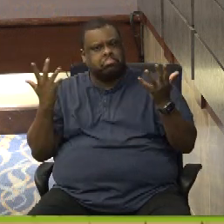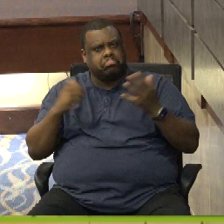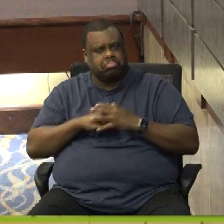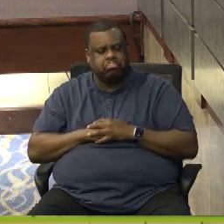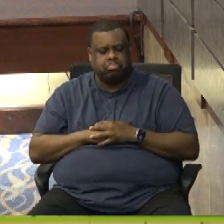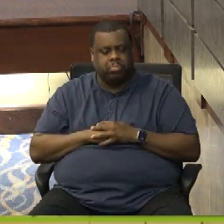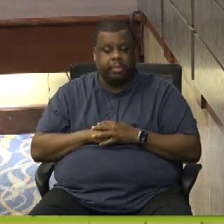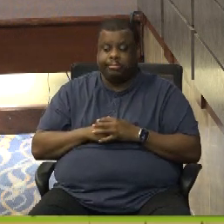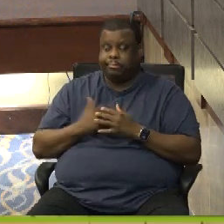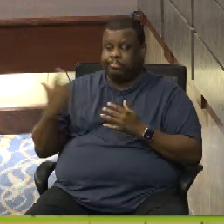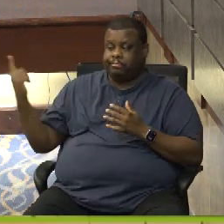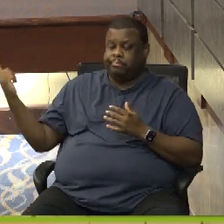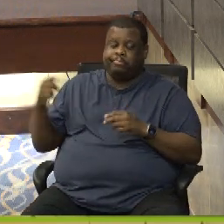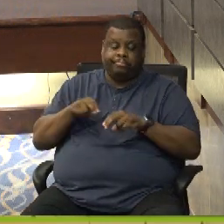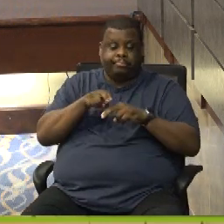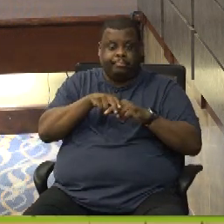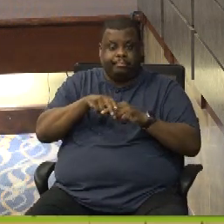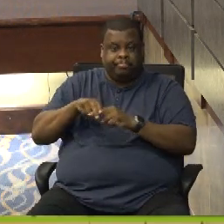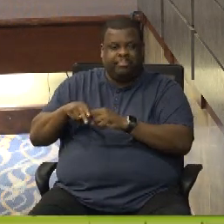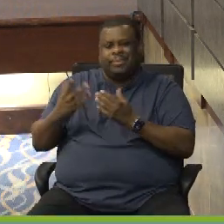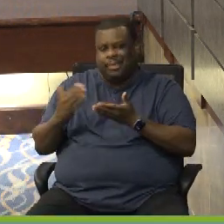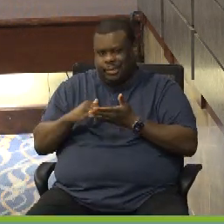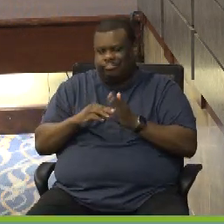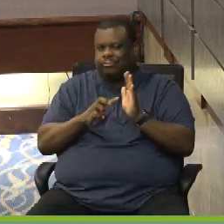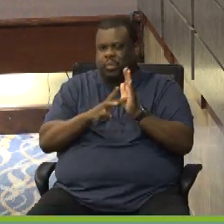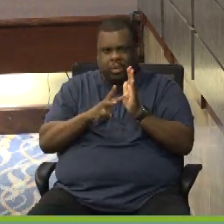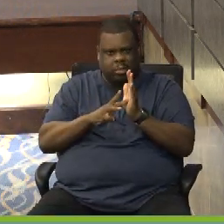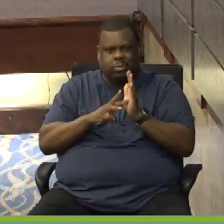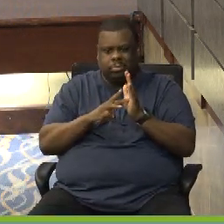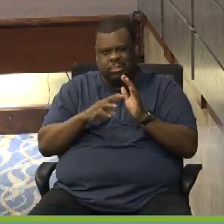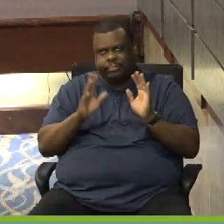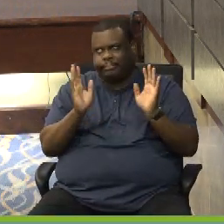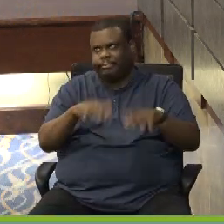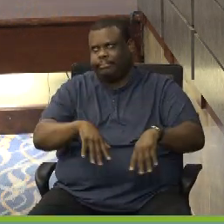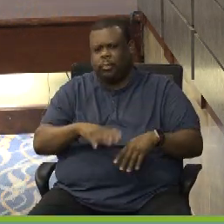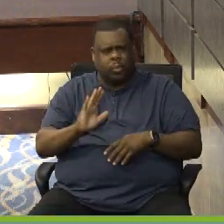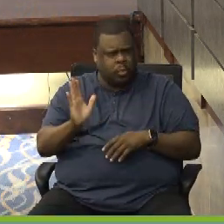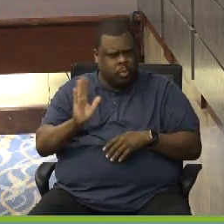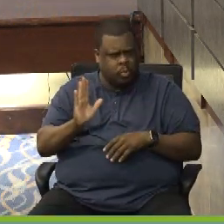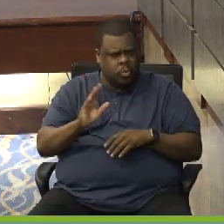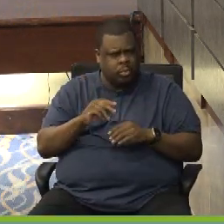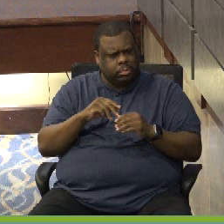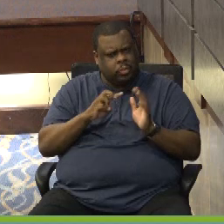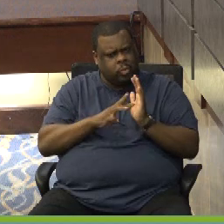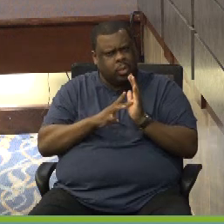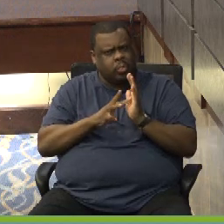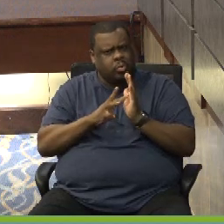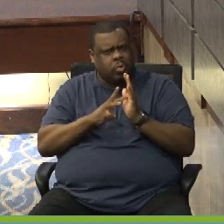So Waco, a city to believe in. What are the ways that we can use this line to speak about what makes Waco